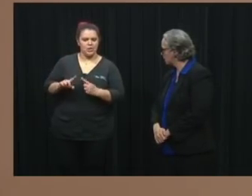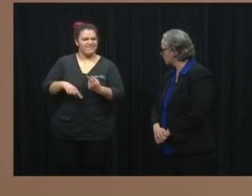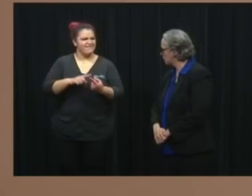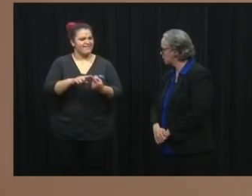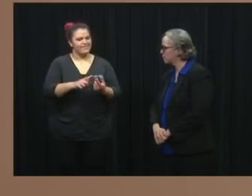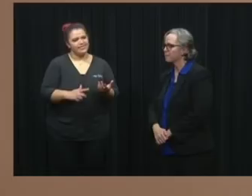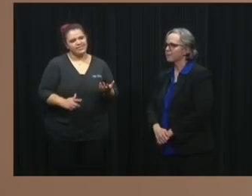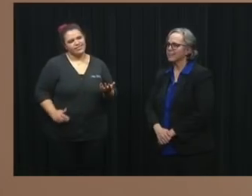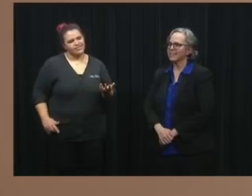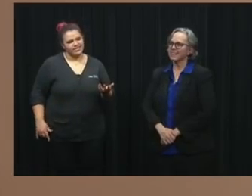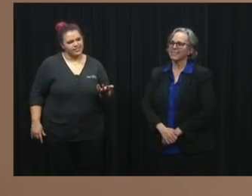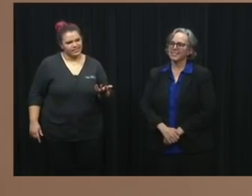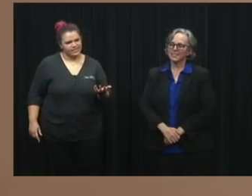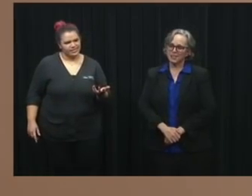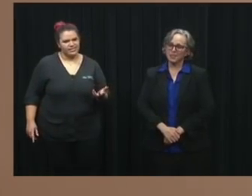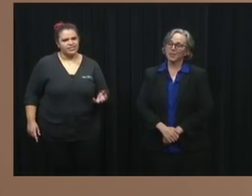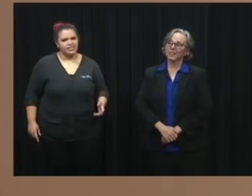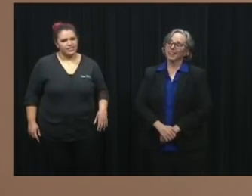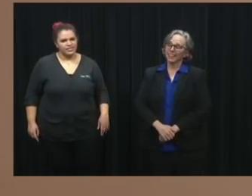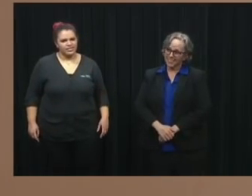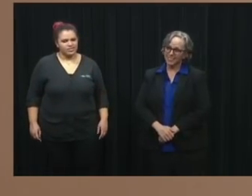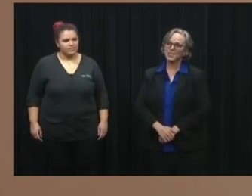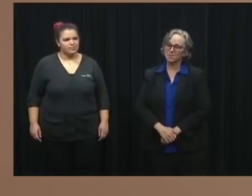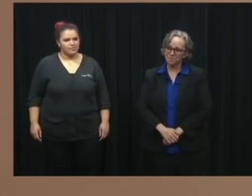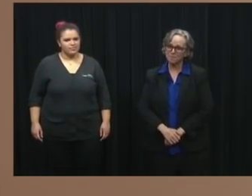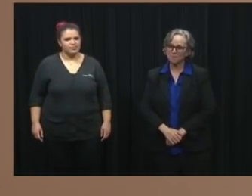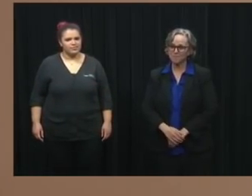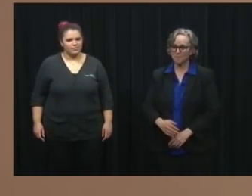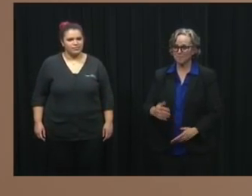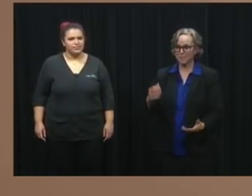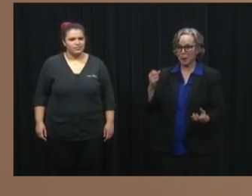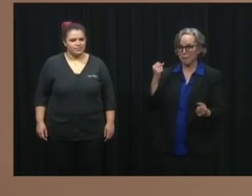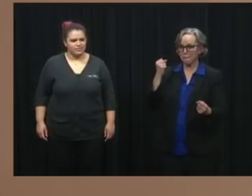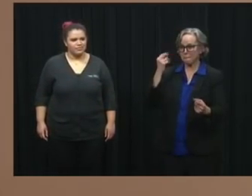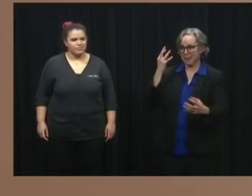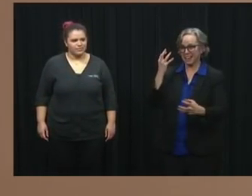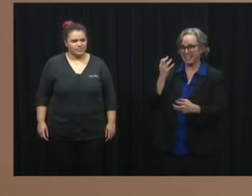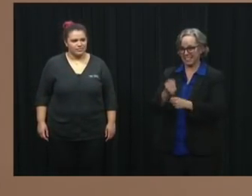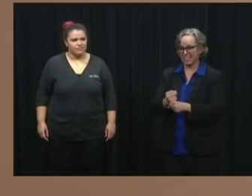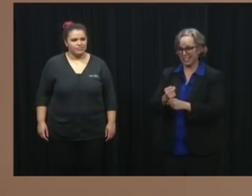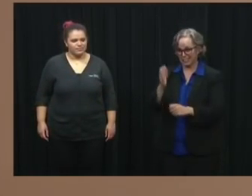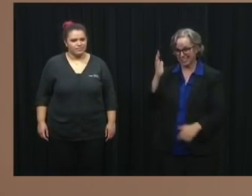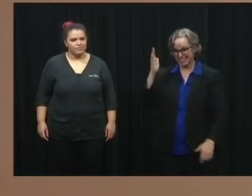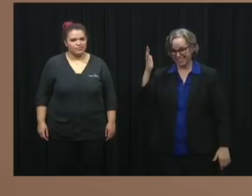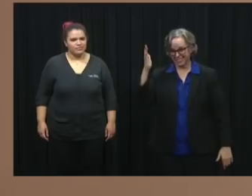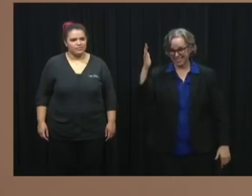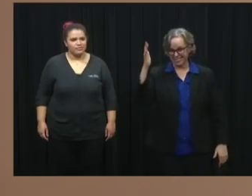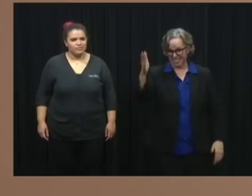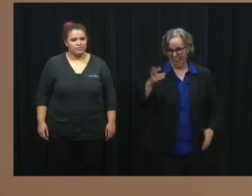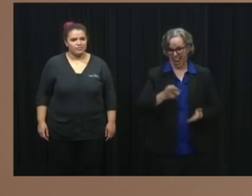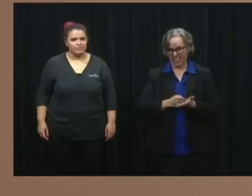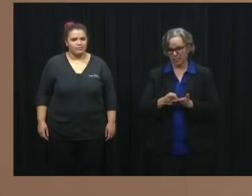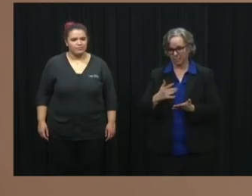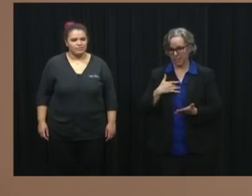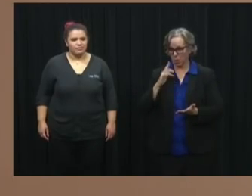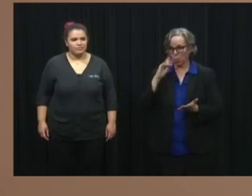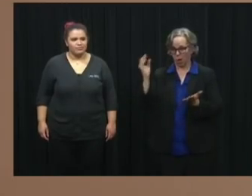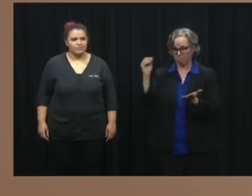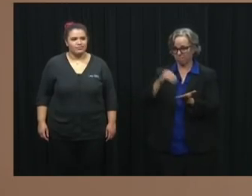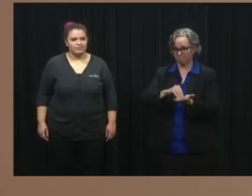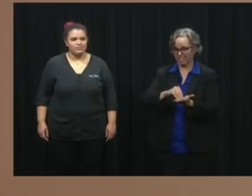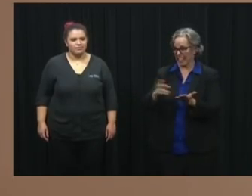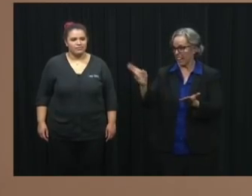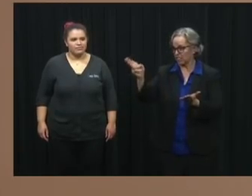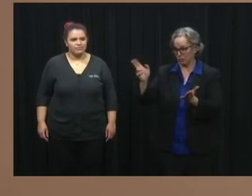at this for years and years. There will be history books written. This truly is that once in a generation,